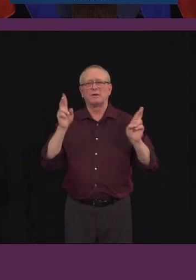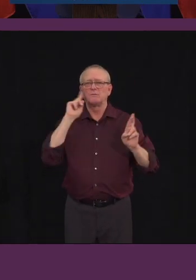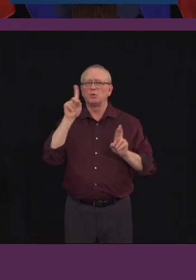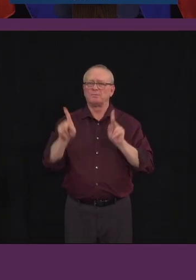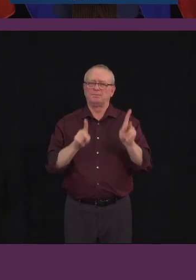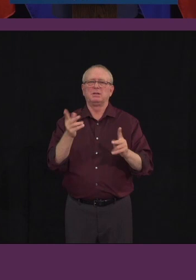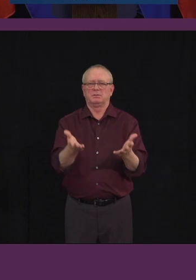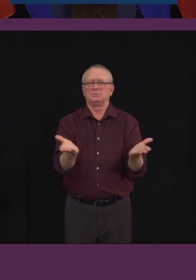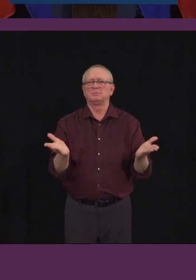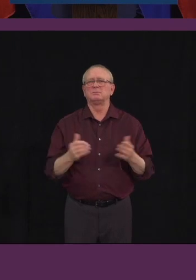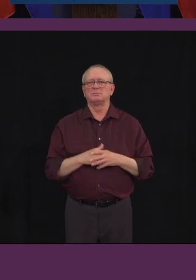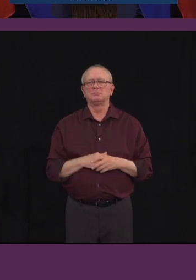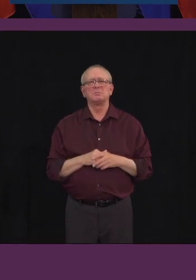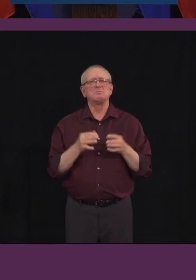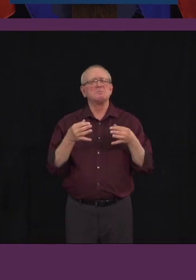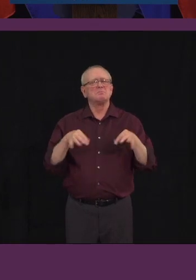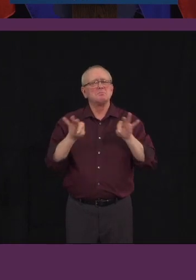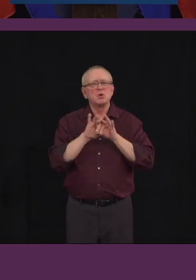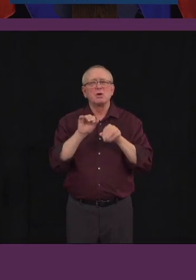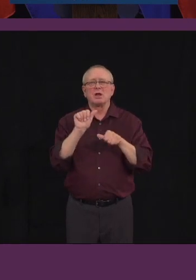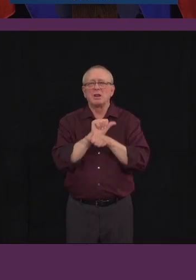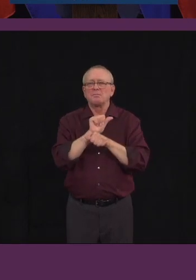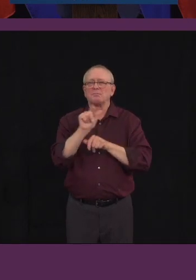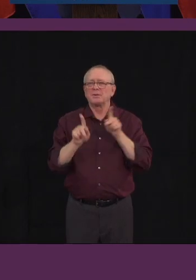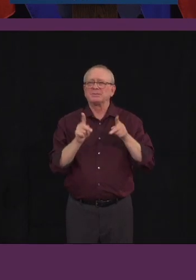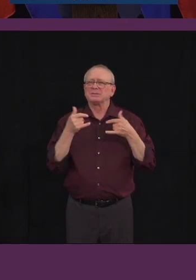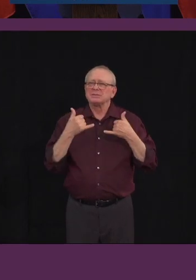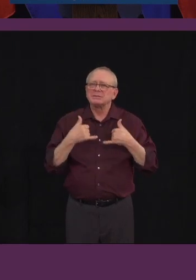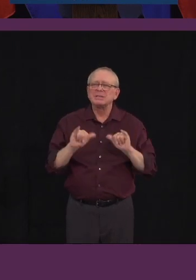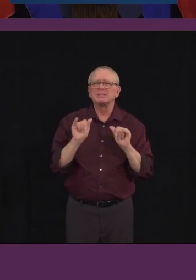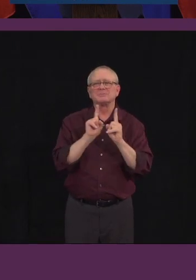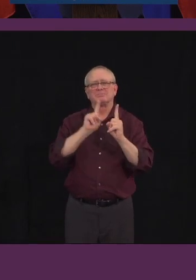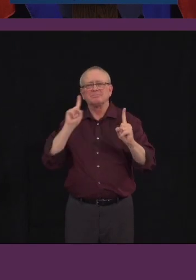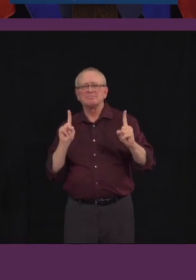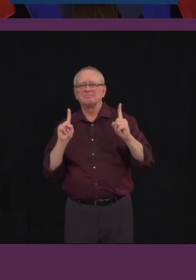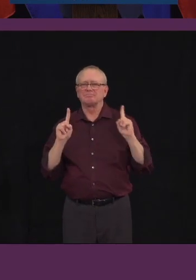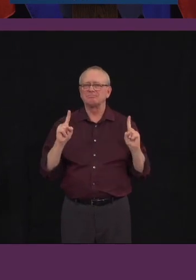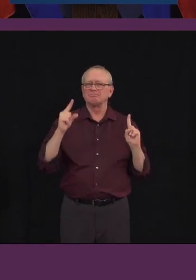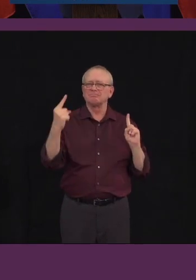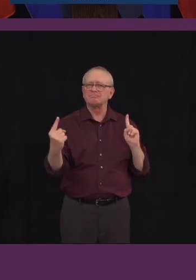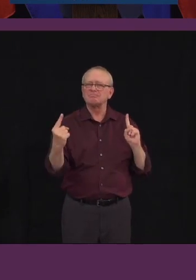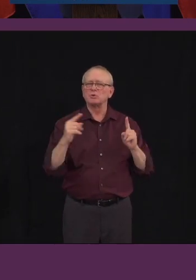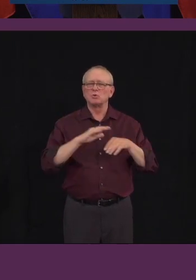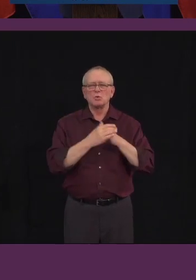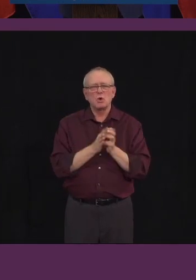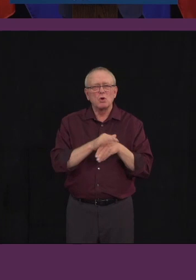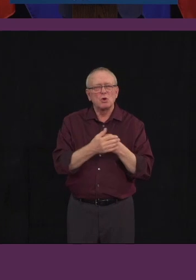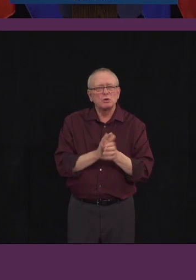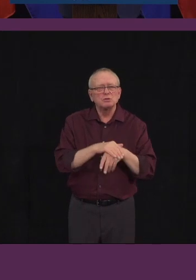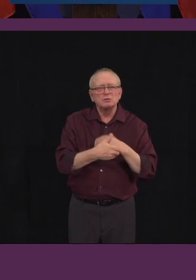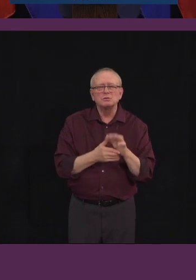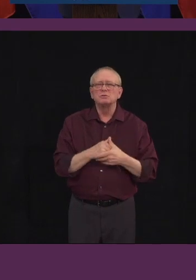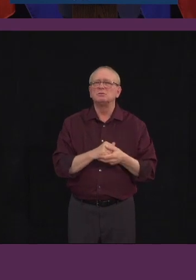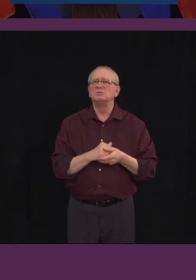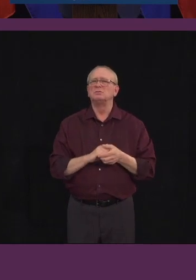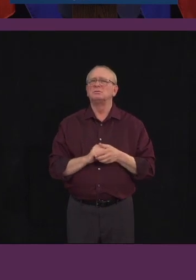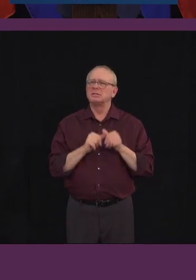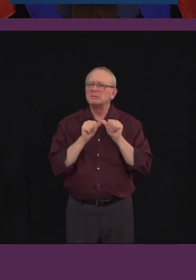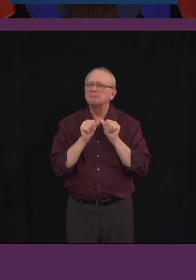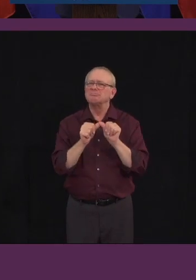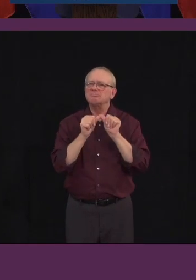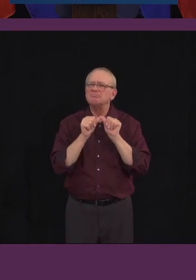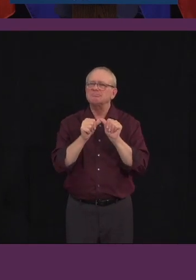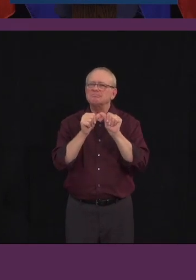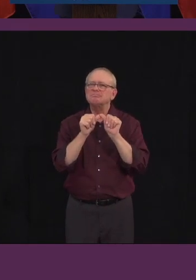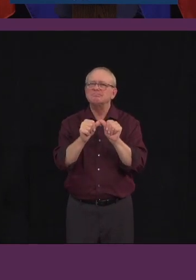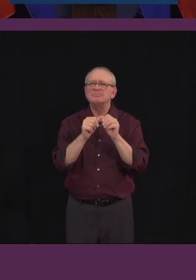like washing hands frequently. We'll still need to follow physical distancing requirements of about 2 meters, and we'll all need to